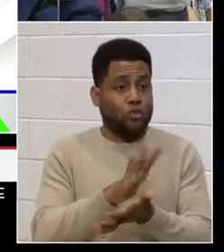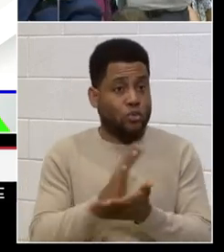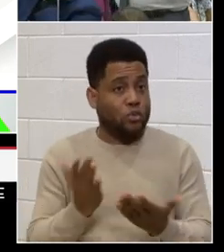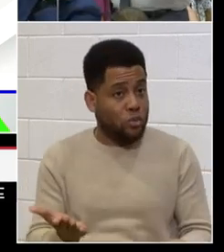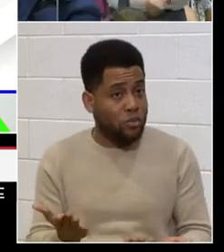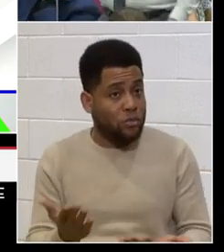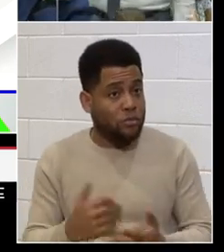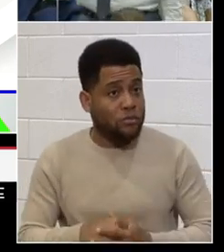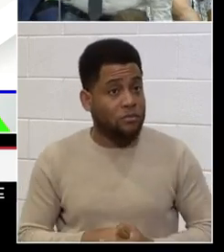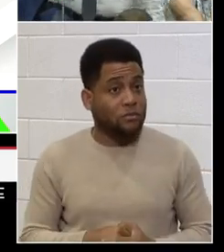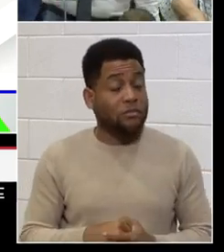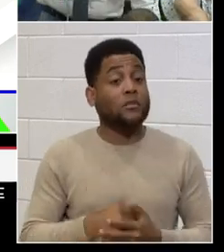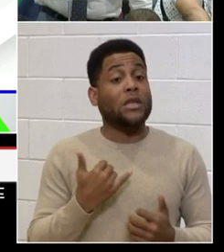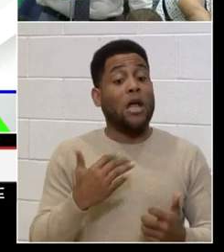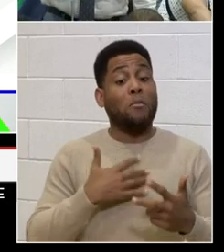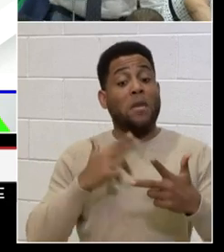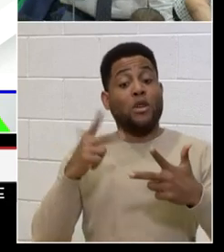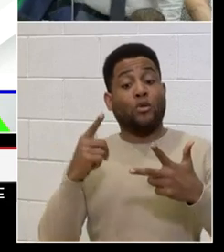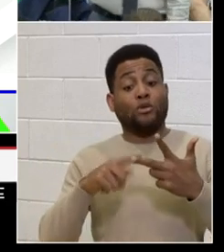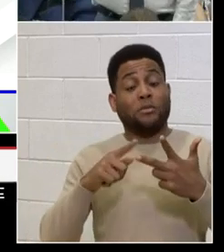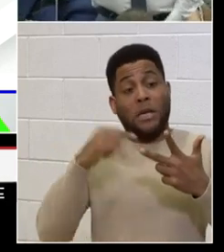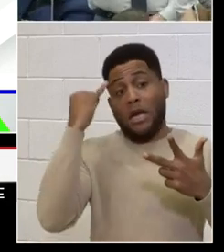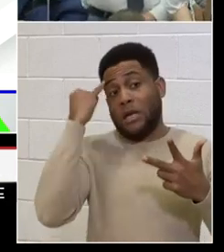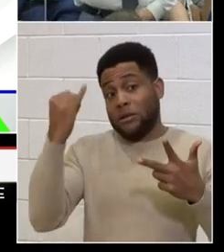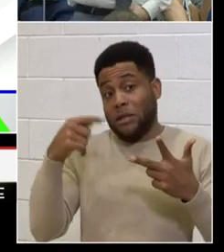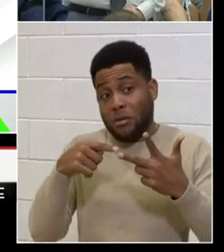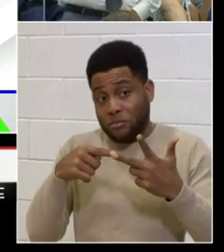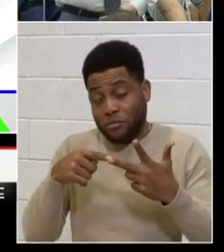My third idea